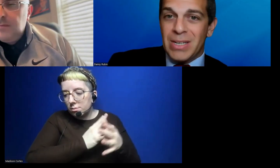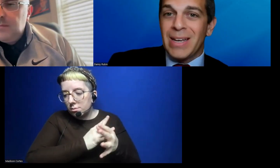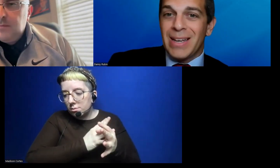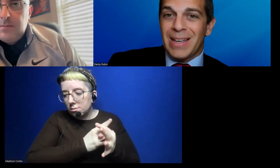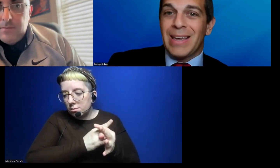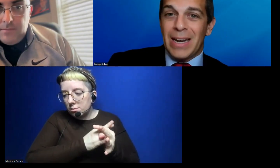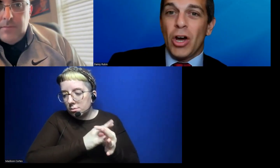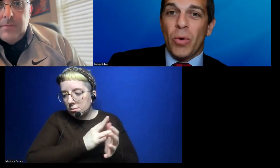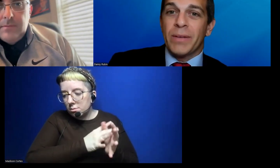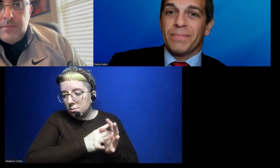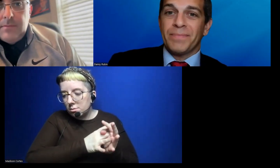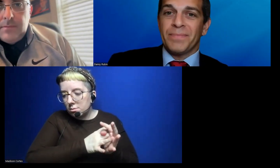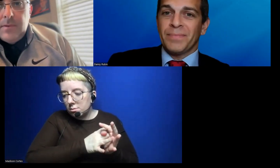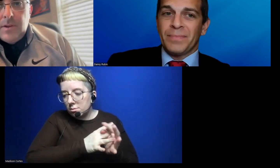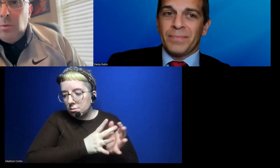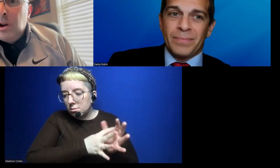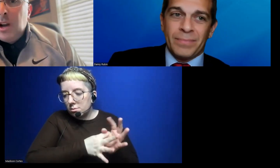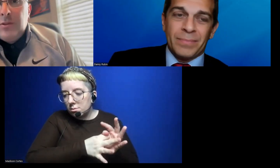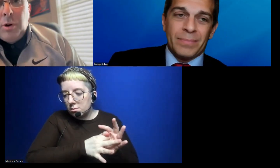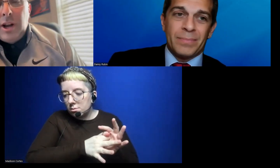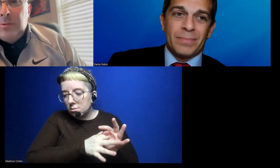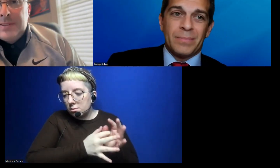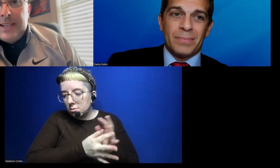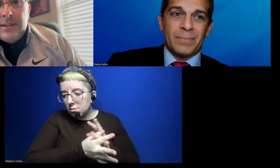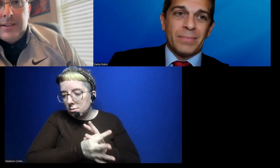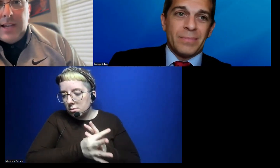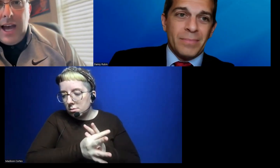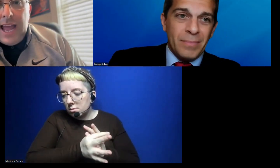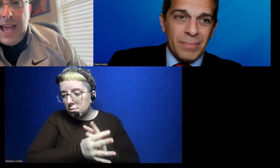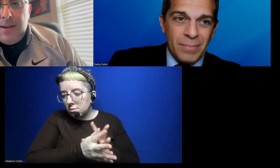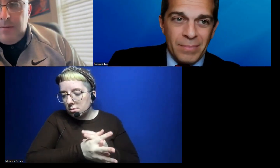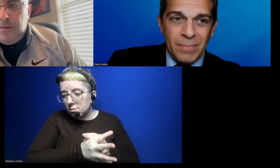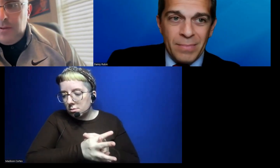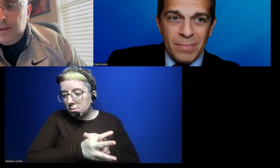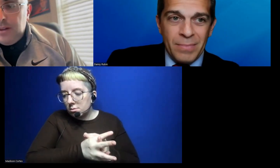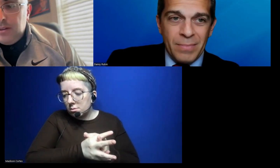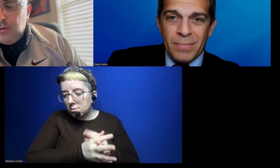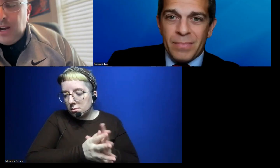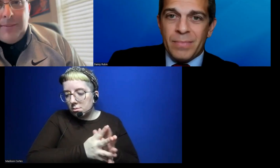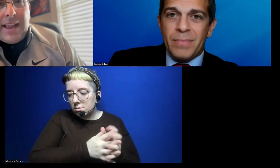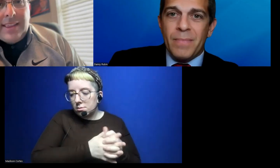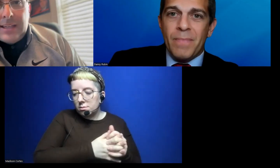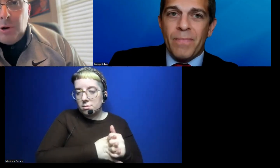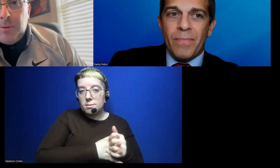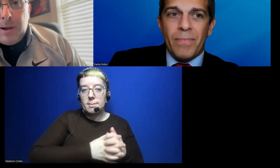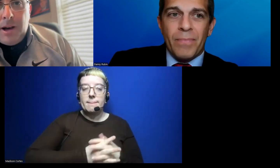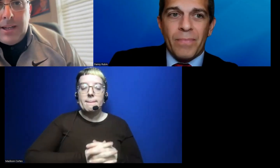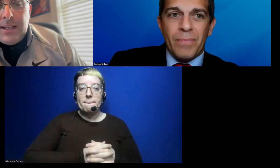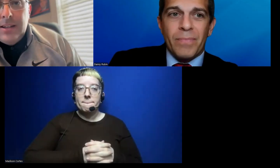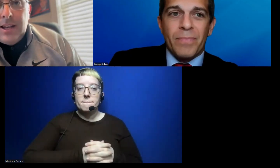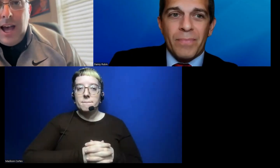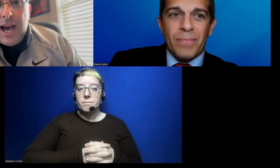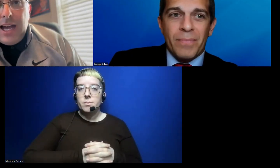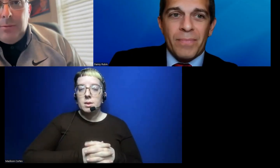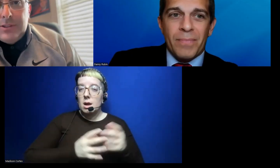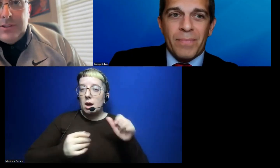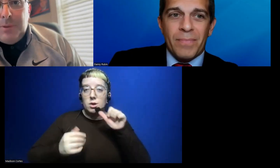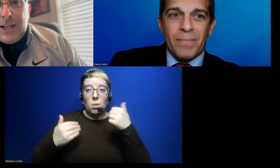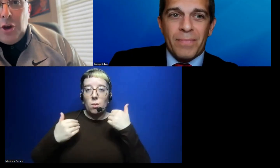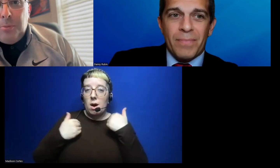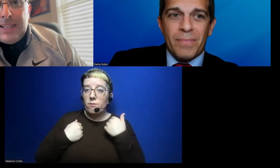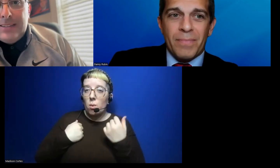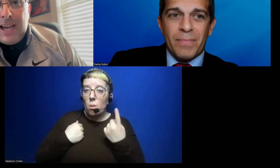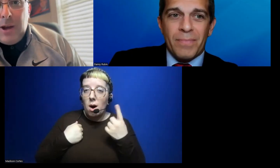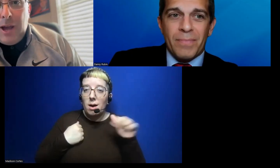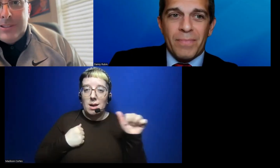recommend students get going? 100%. Look, do not have an athletic bone in my body. I was